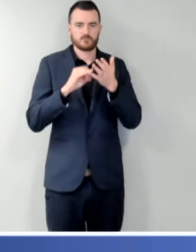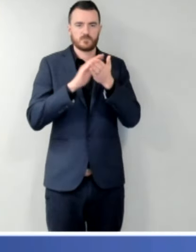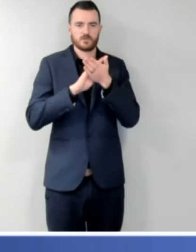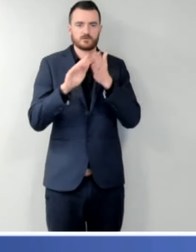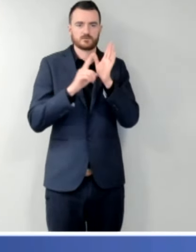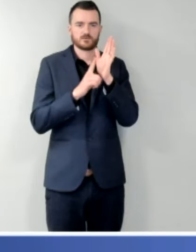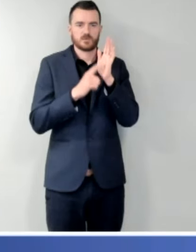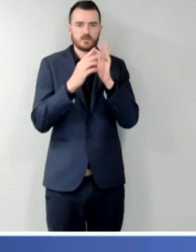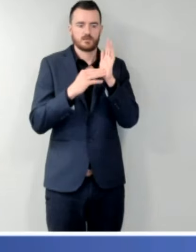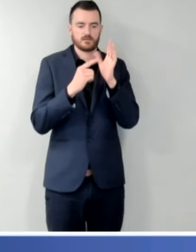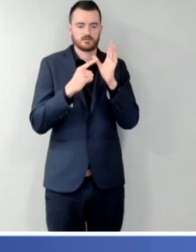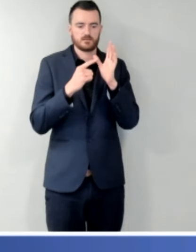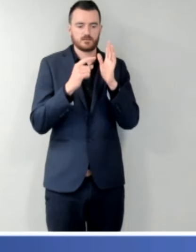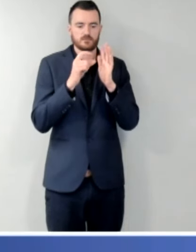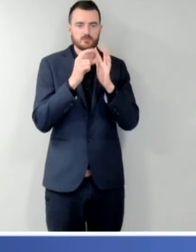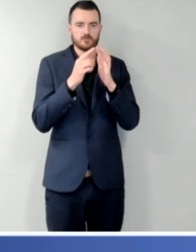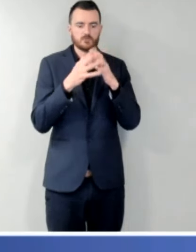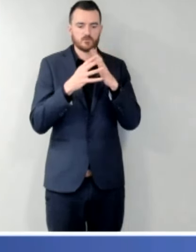Margot van den Hend.